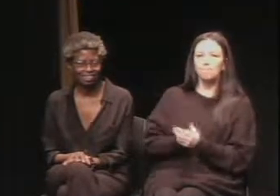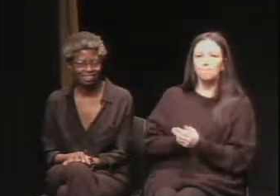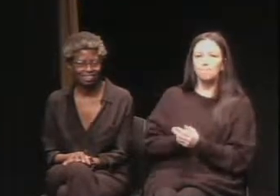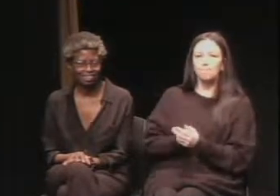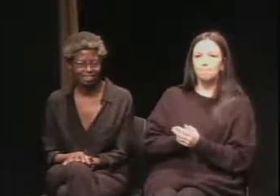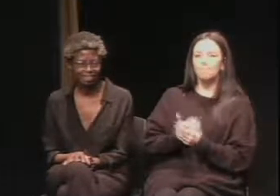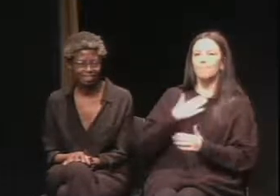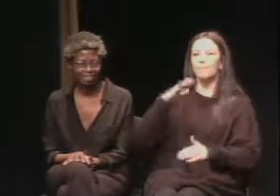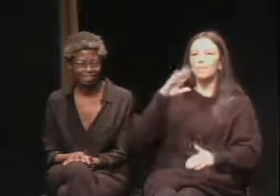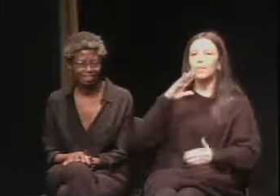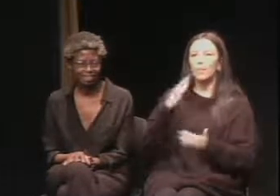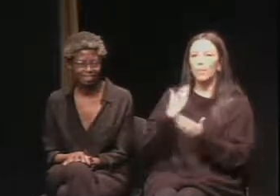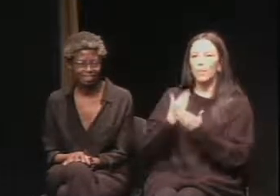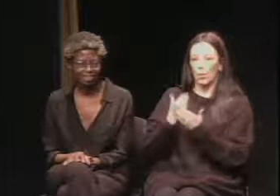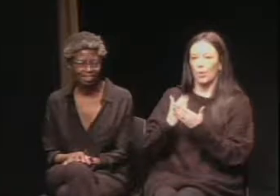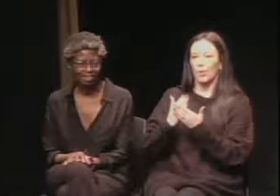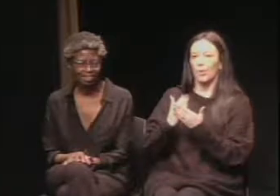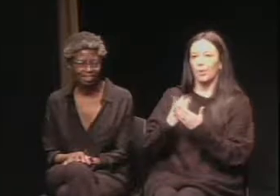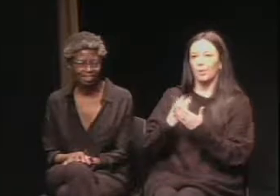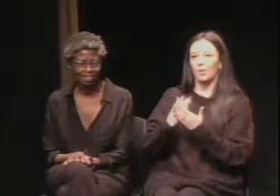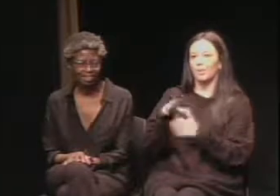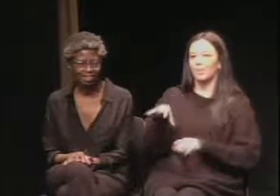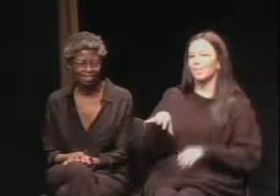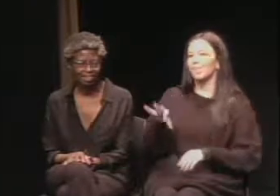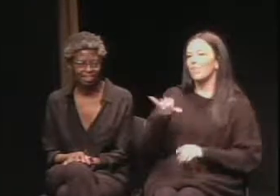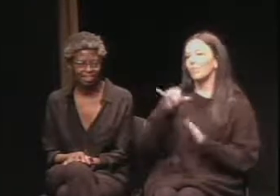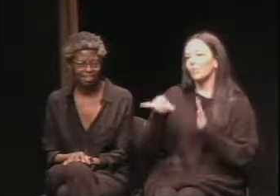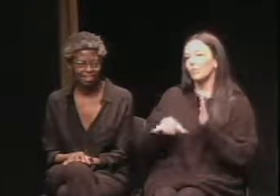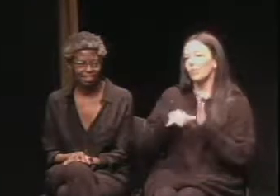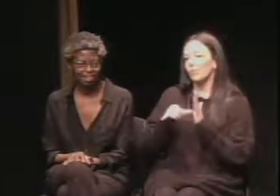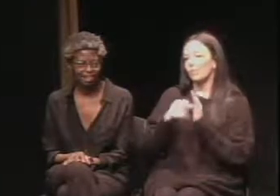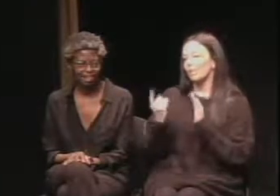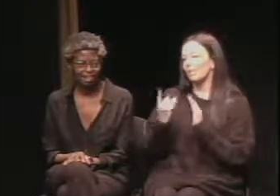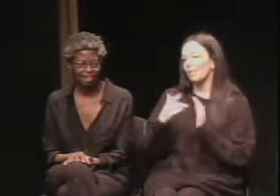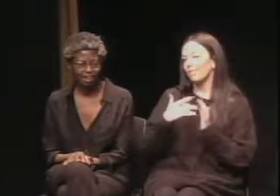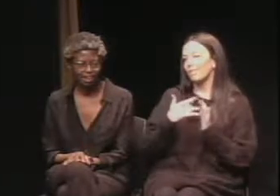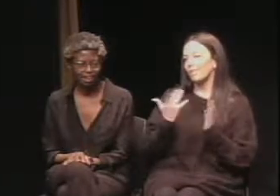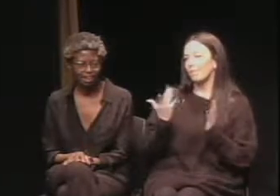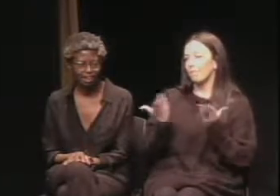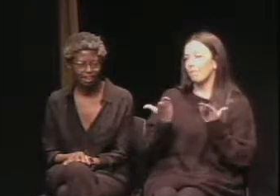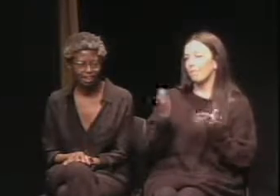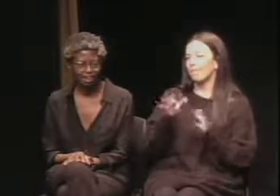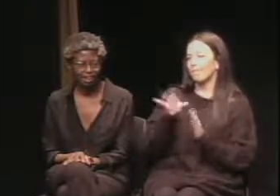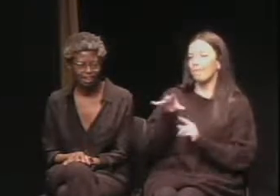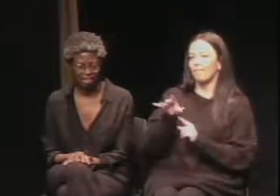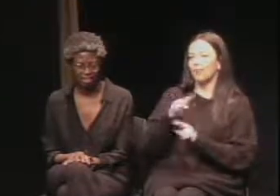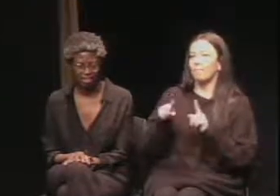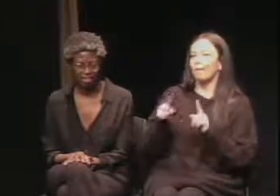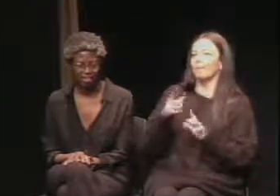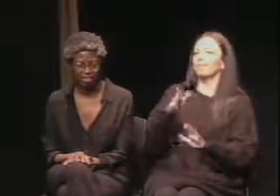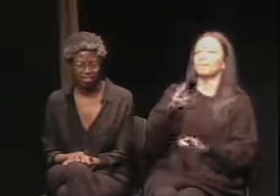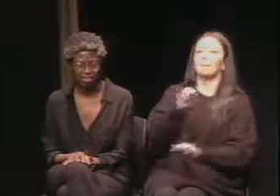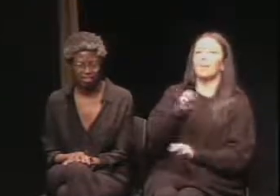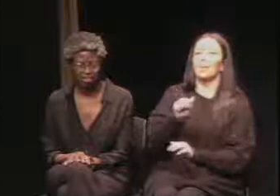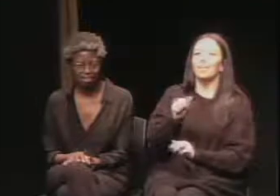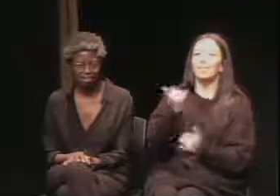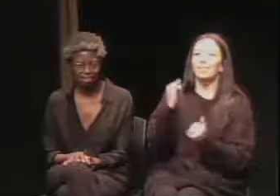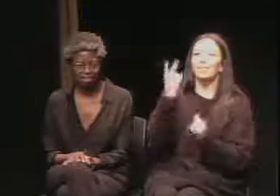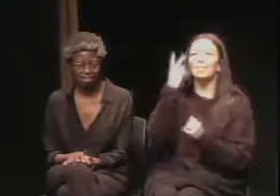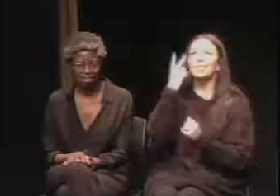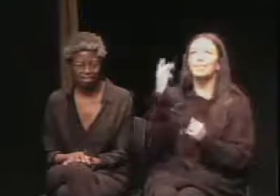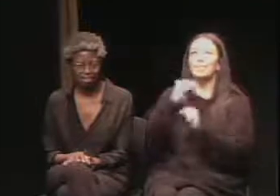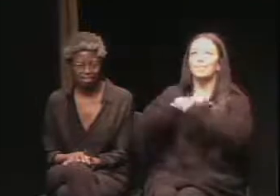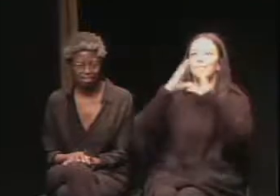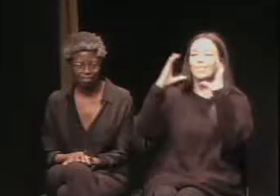and my daughter, I think it's the video, my daughter found something on YouTube that feels like it might be the video, but it's like her in this black, and still see she's wearing like a